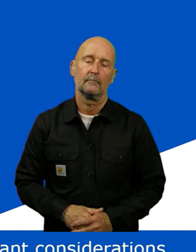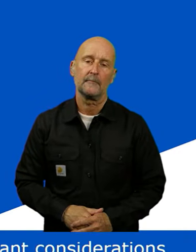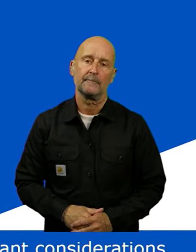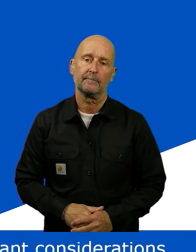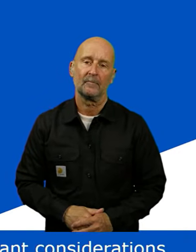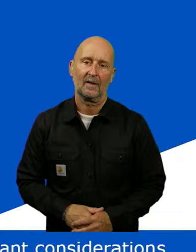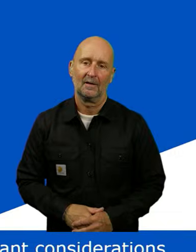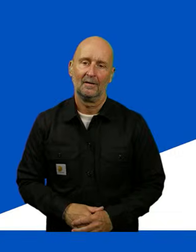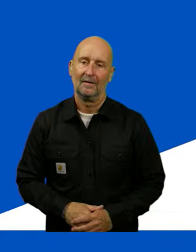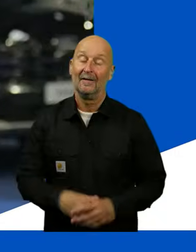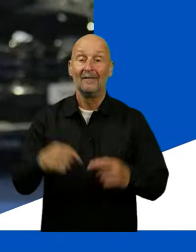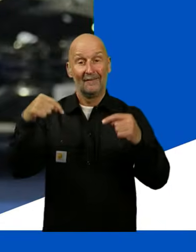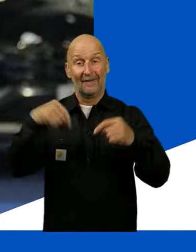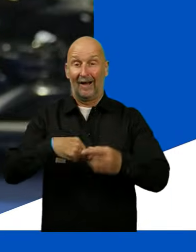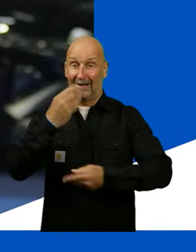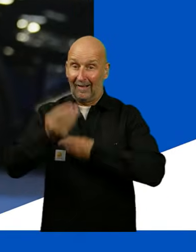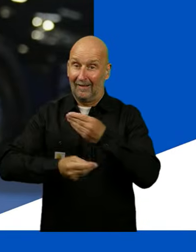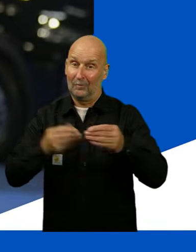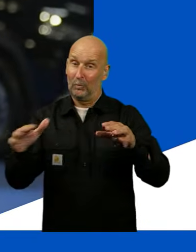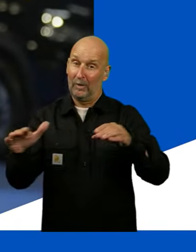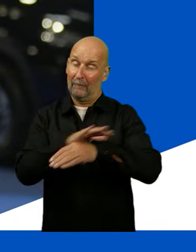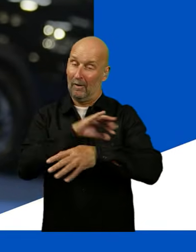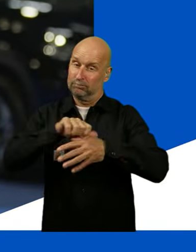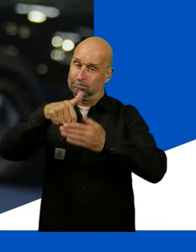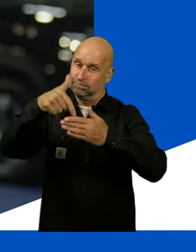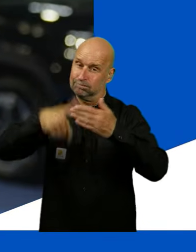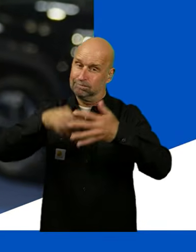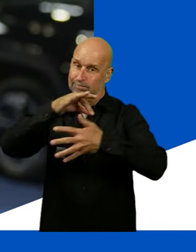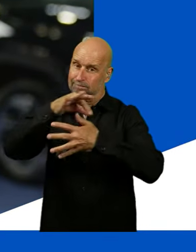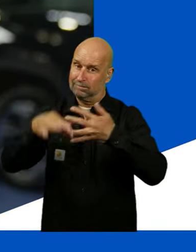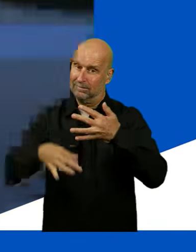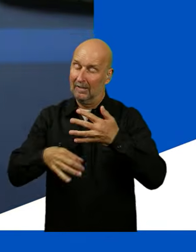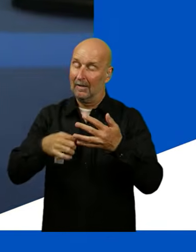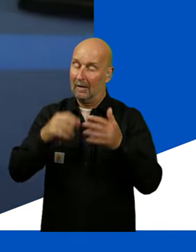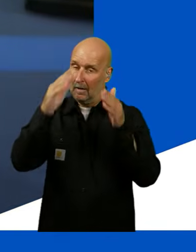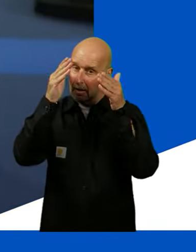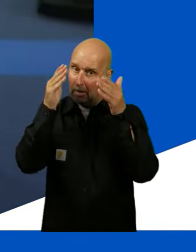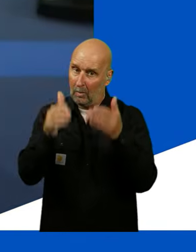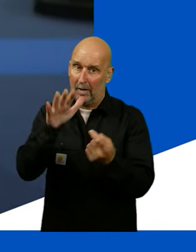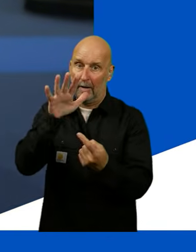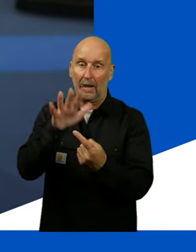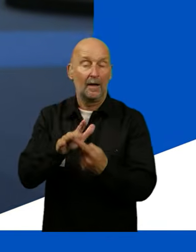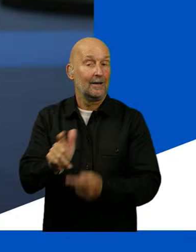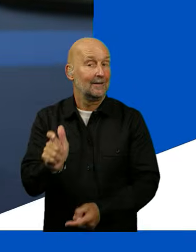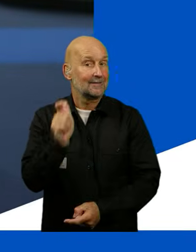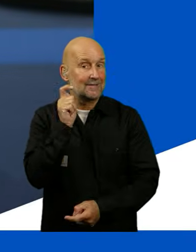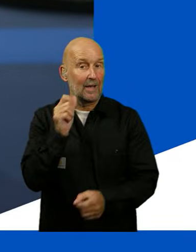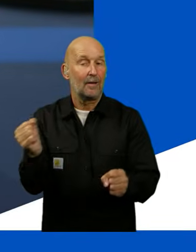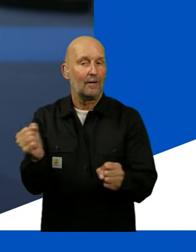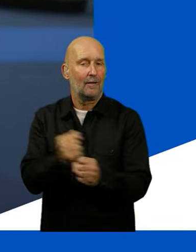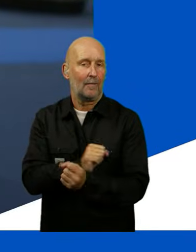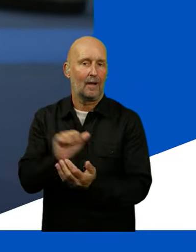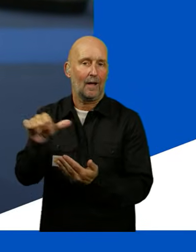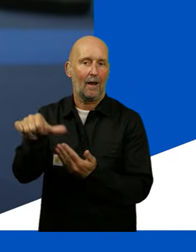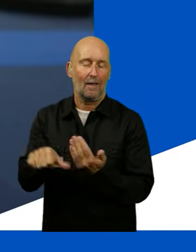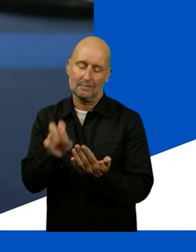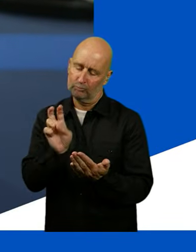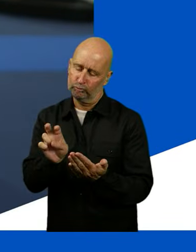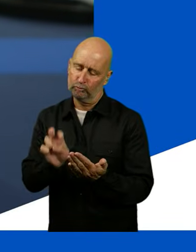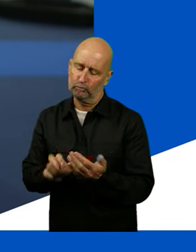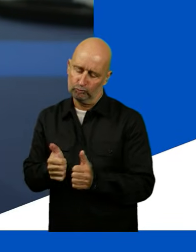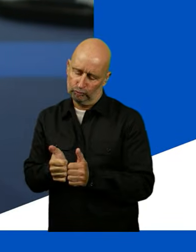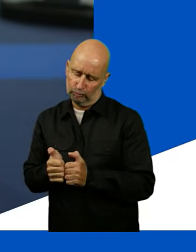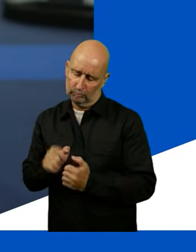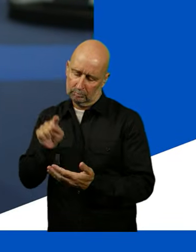We have covered a lot, so it's very important that you focus on what matters. My tip is to make a list of priorities. Think of the 2 or 3